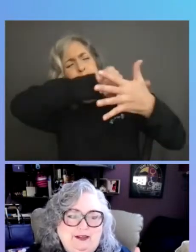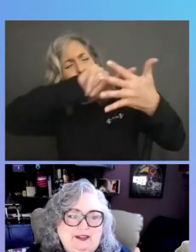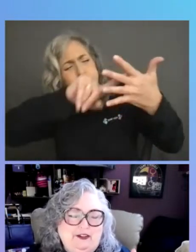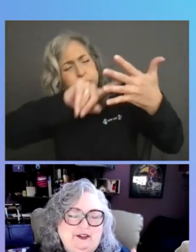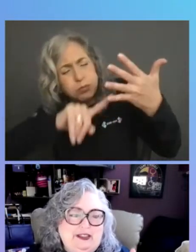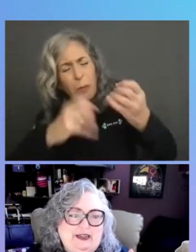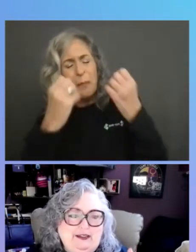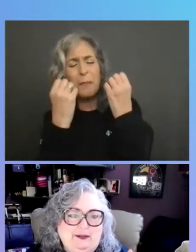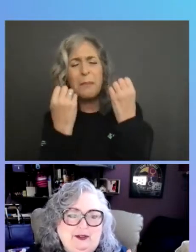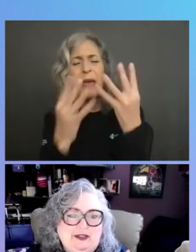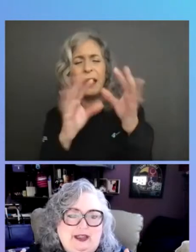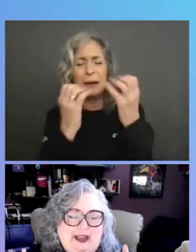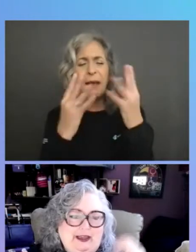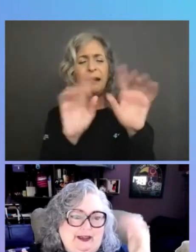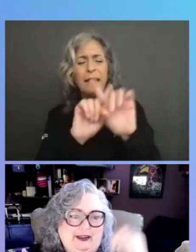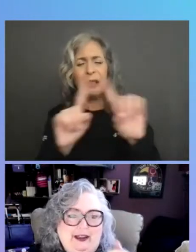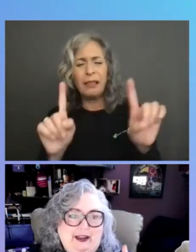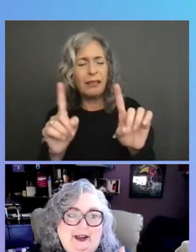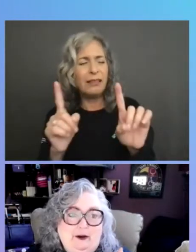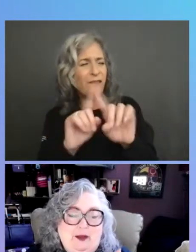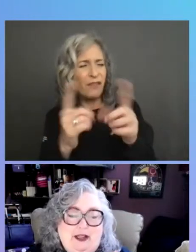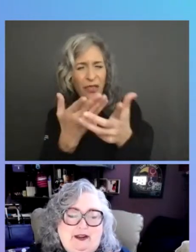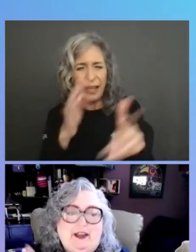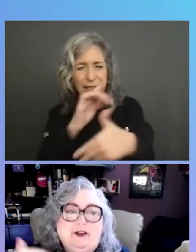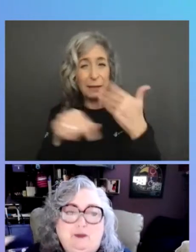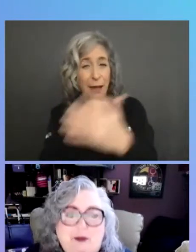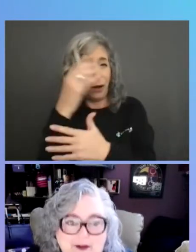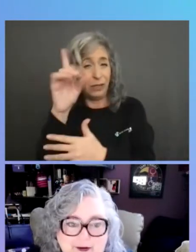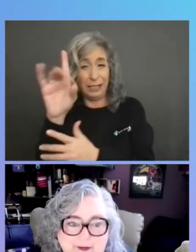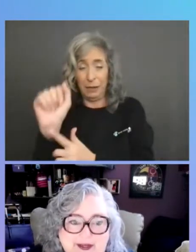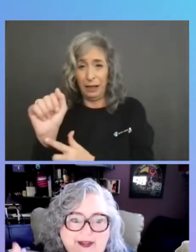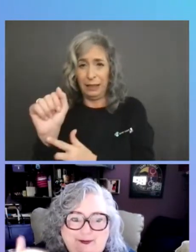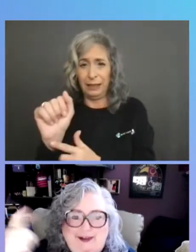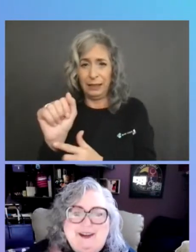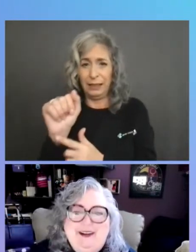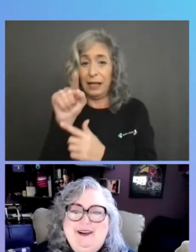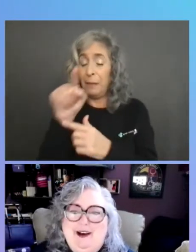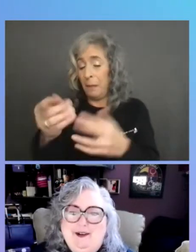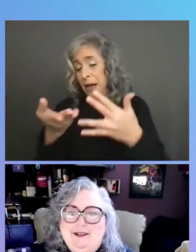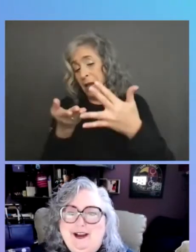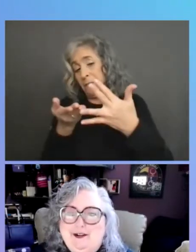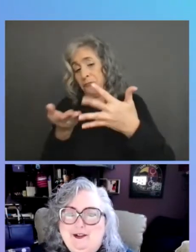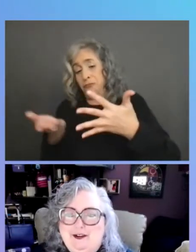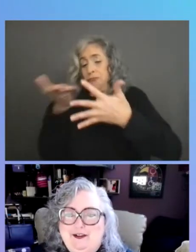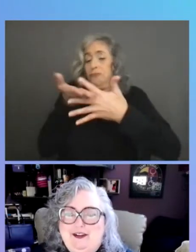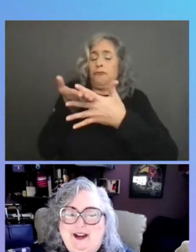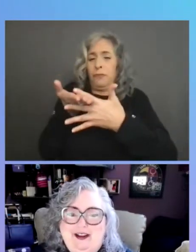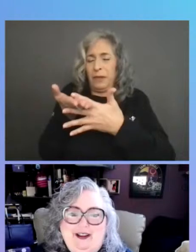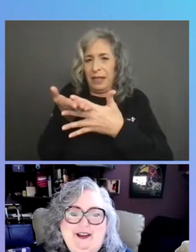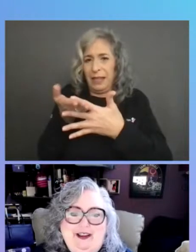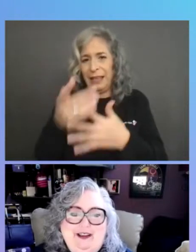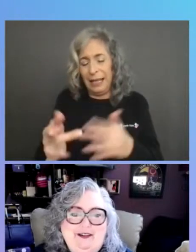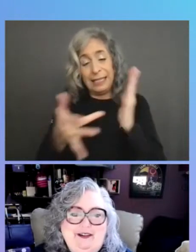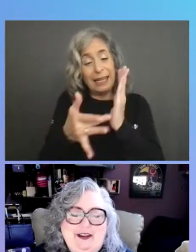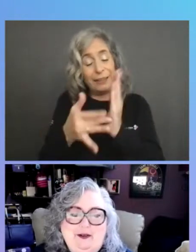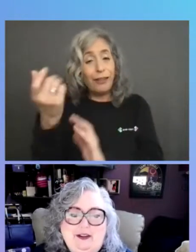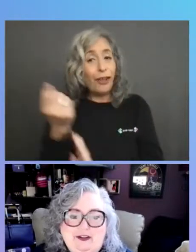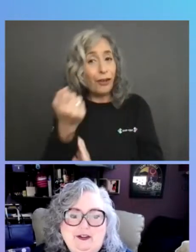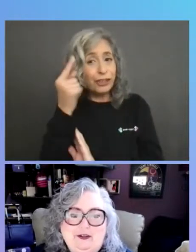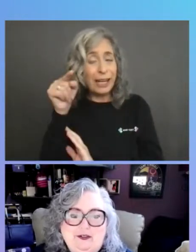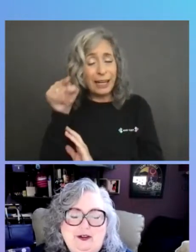good basis in understanding disability, and an intermediate. He goes beyond intermediate, but technical understanding